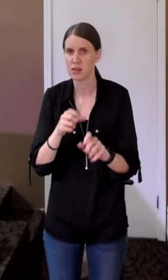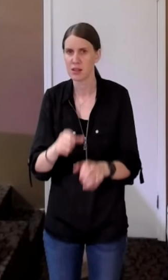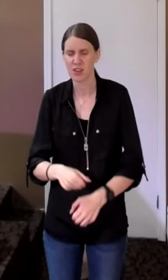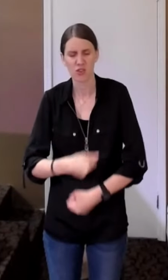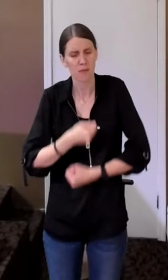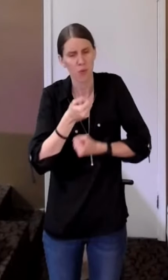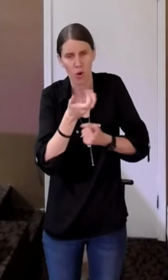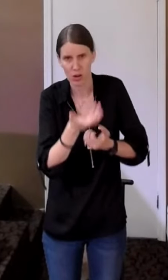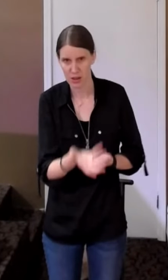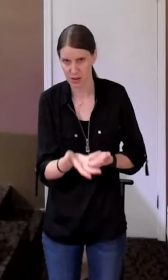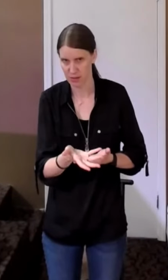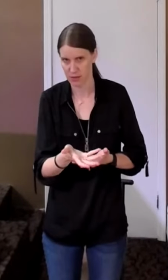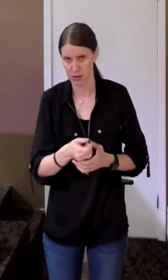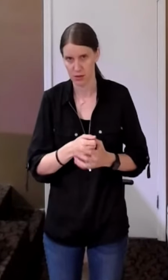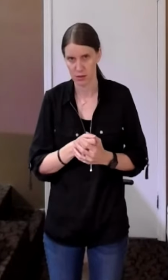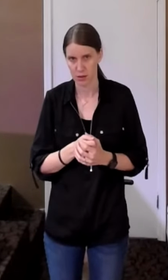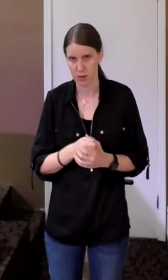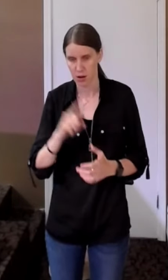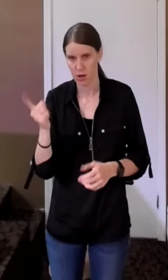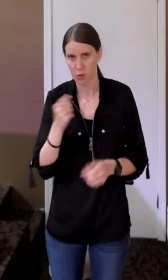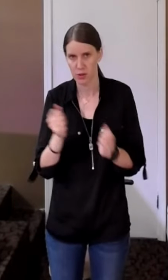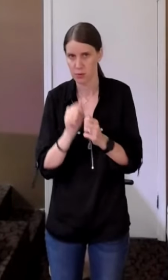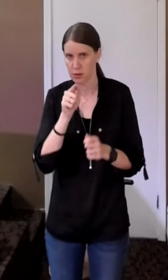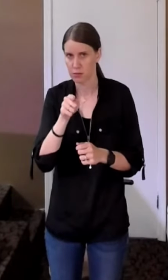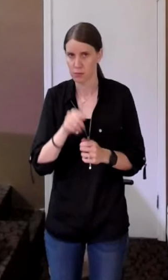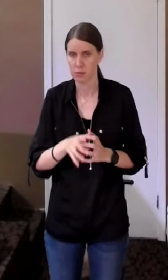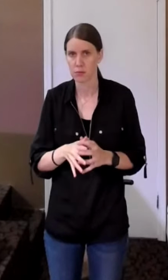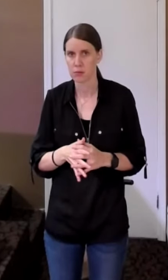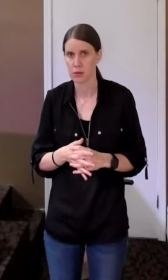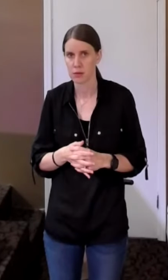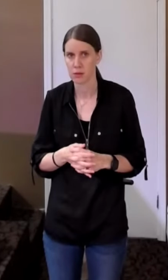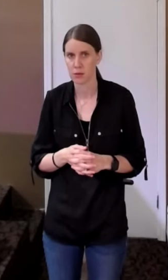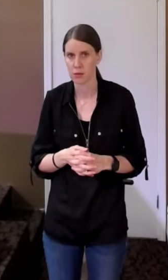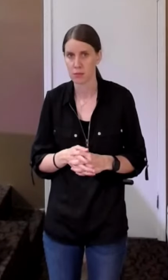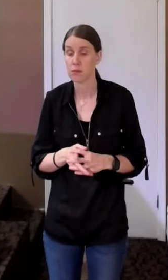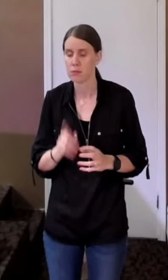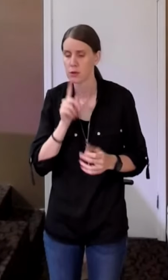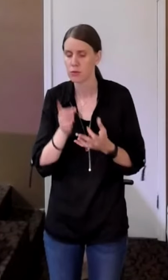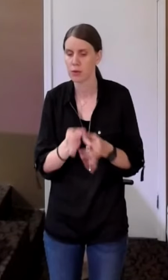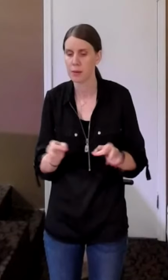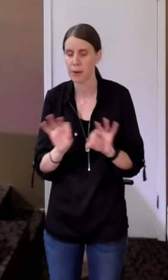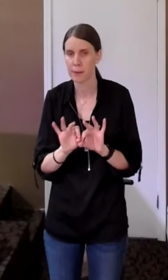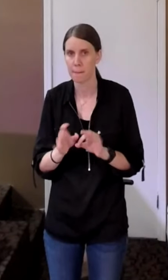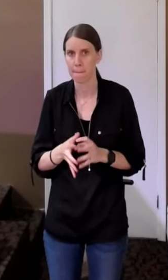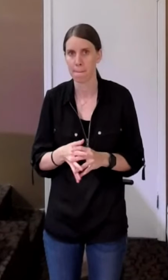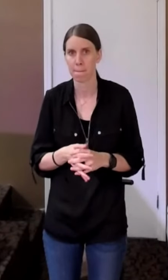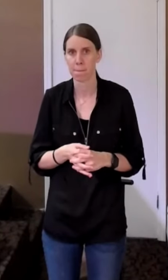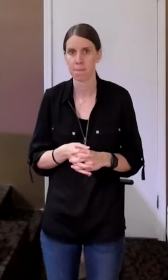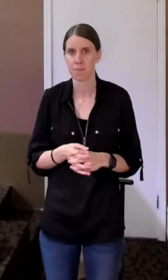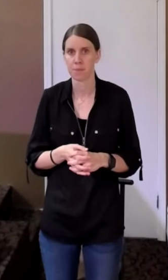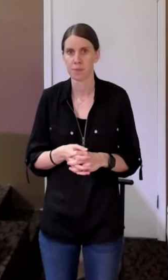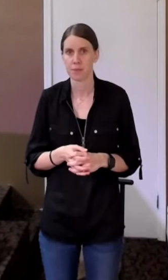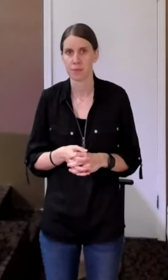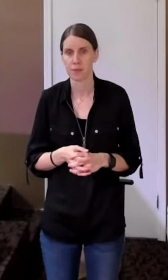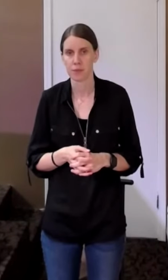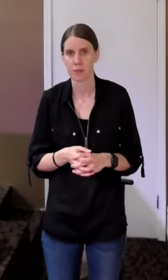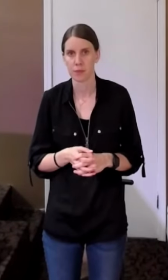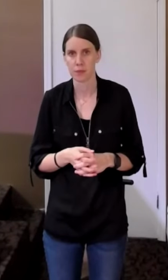it. They were always there for you. Really important. In